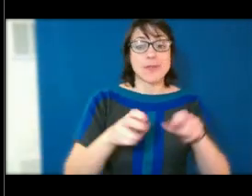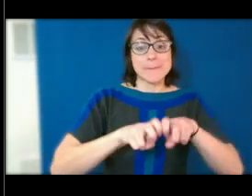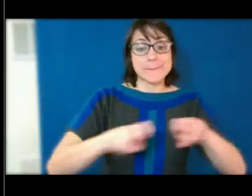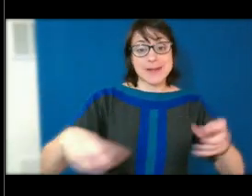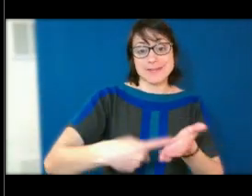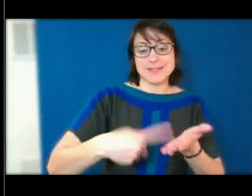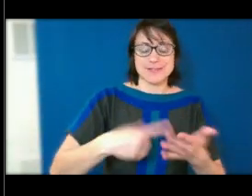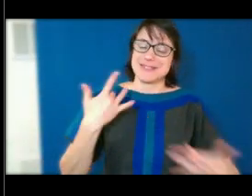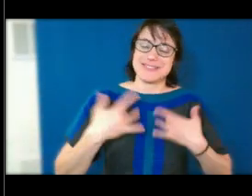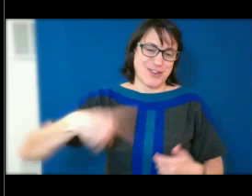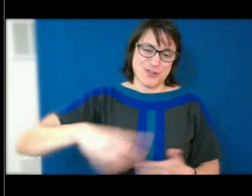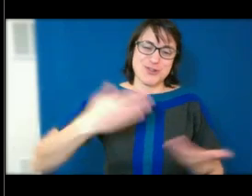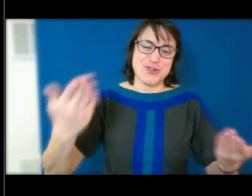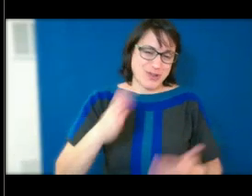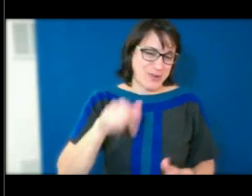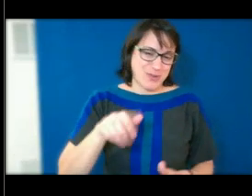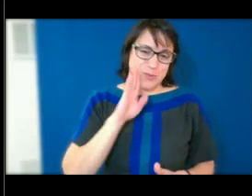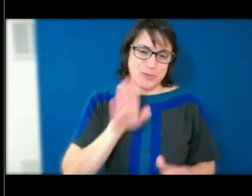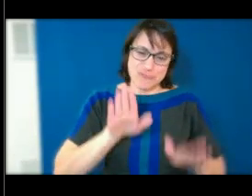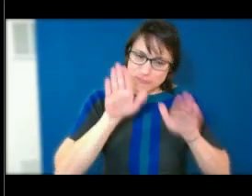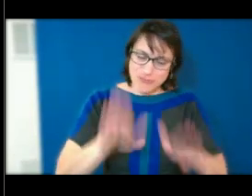So, yeah.